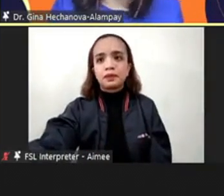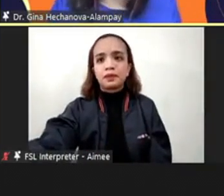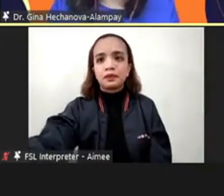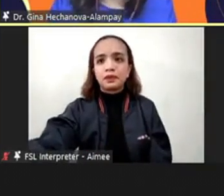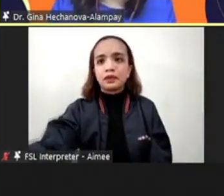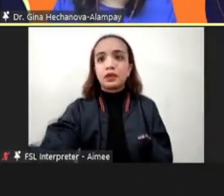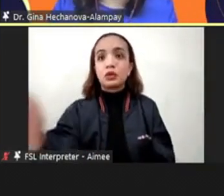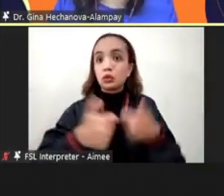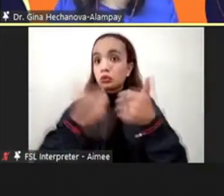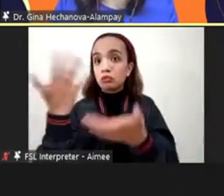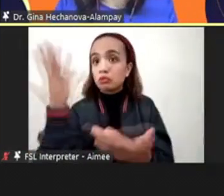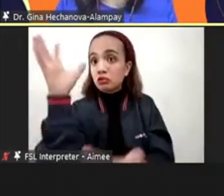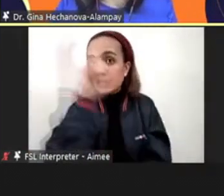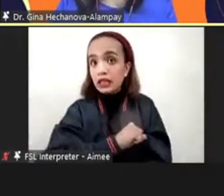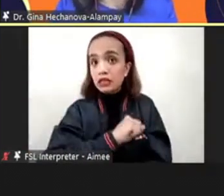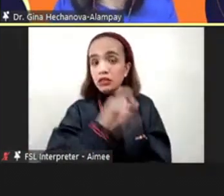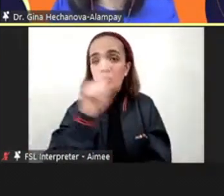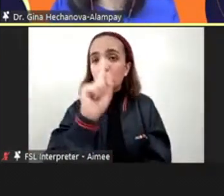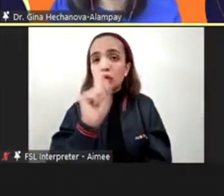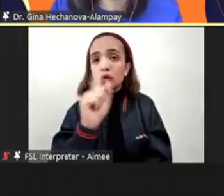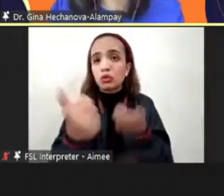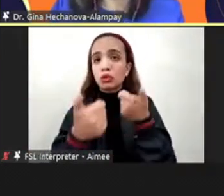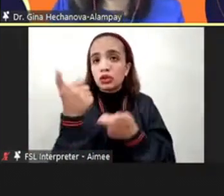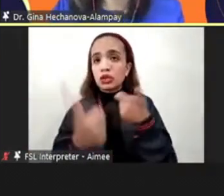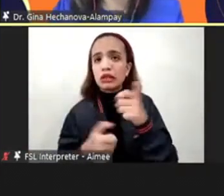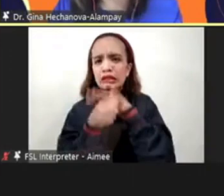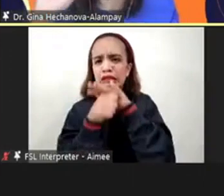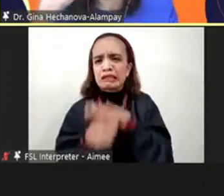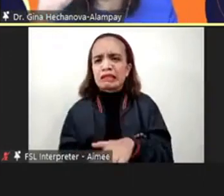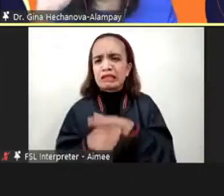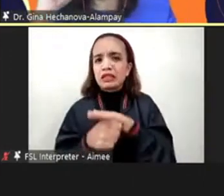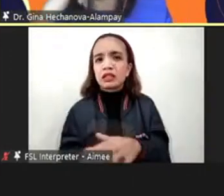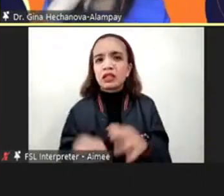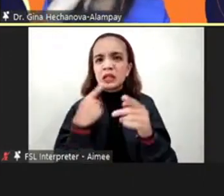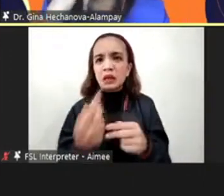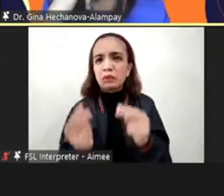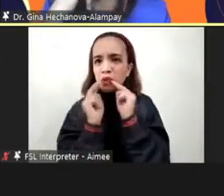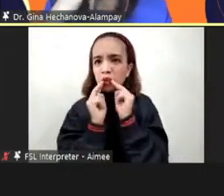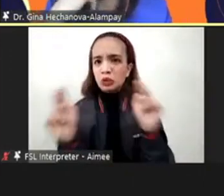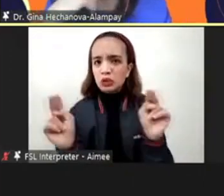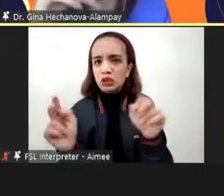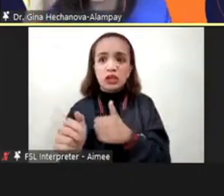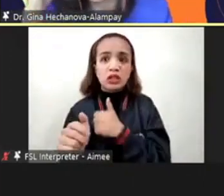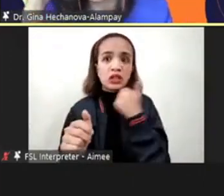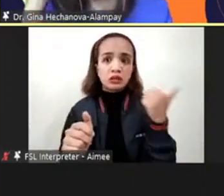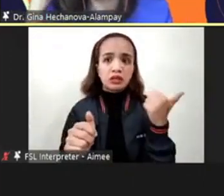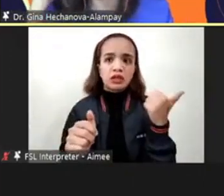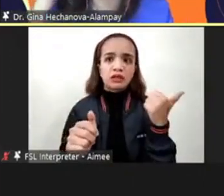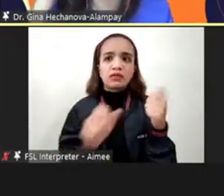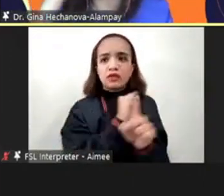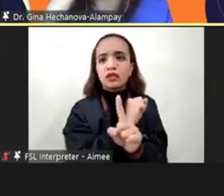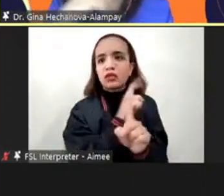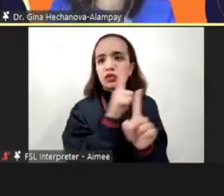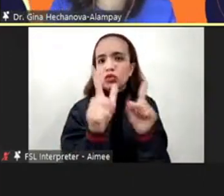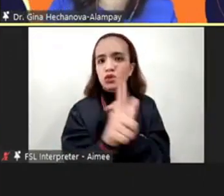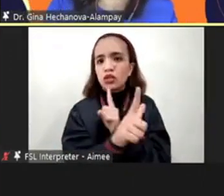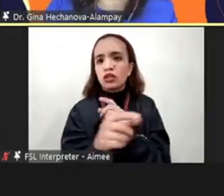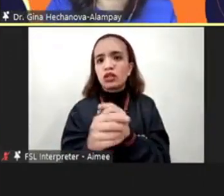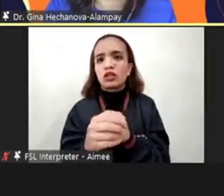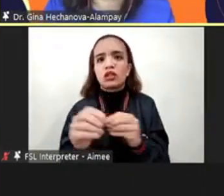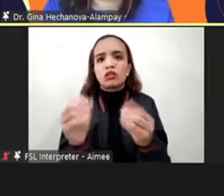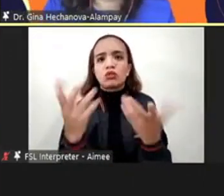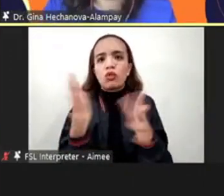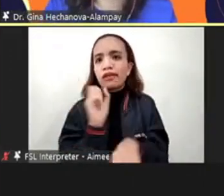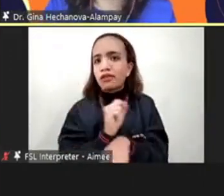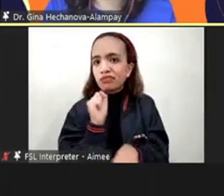Any guesses? Sabi ng iba, news. Sabi ng iba, social, lost income.